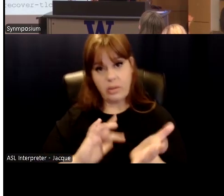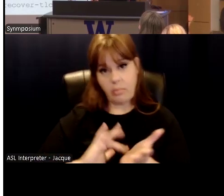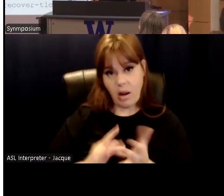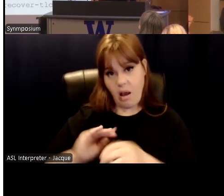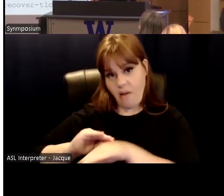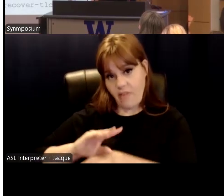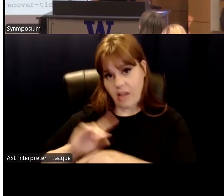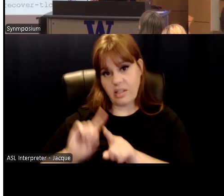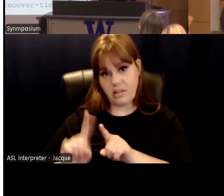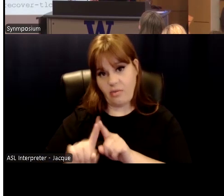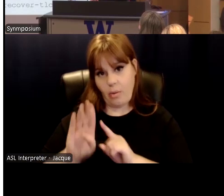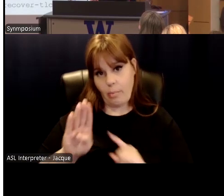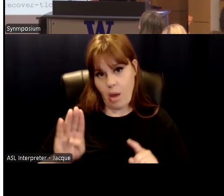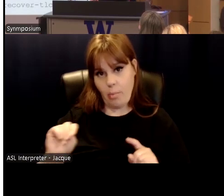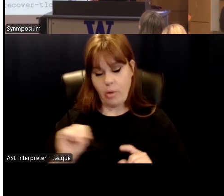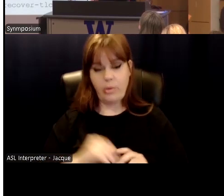these biomarkers.